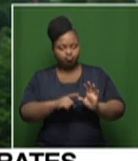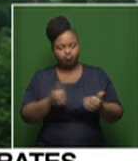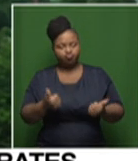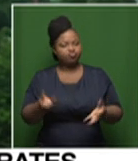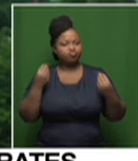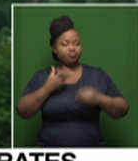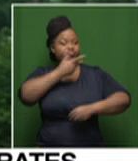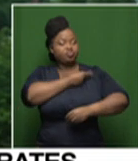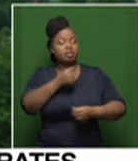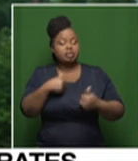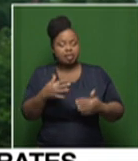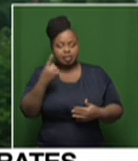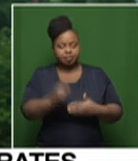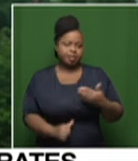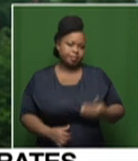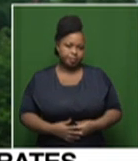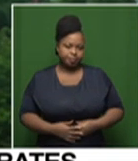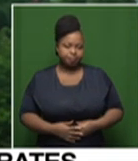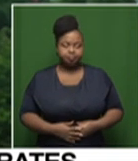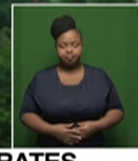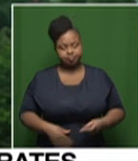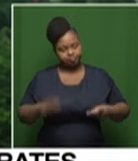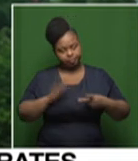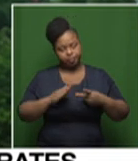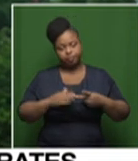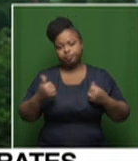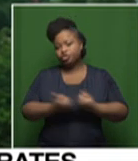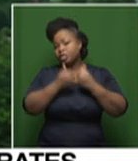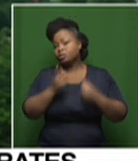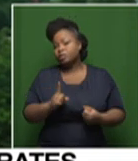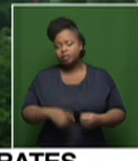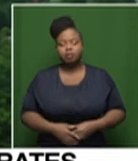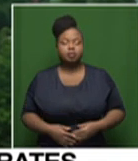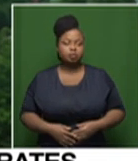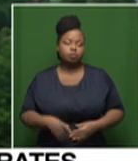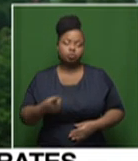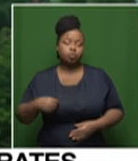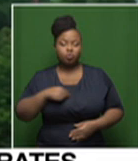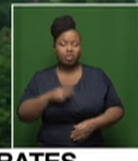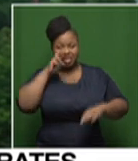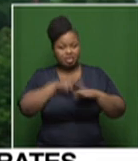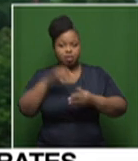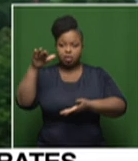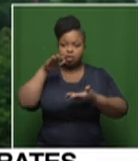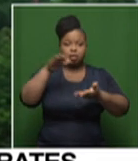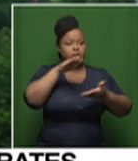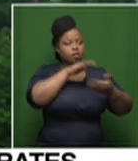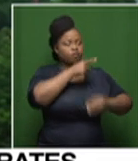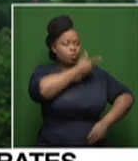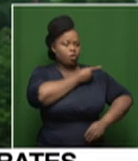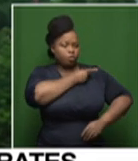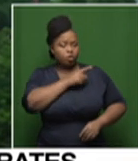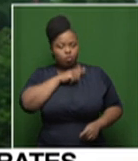vaccine starting next month. Now, the second challenge, of course, is to get more vaccines after ramping